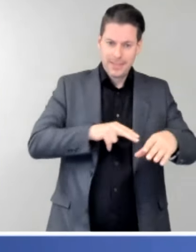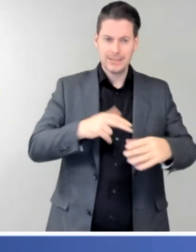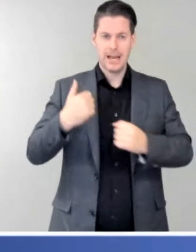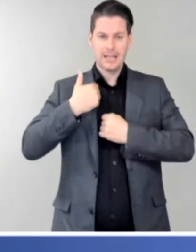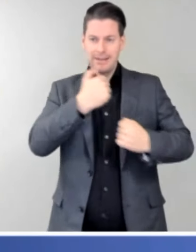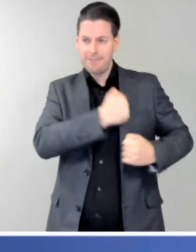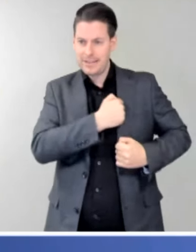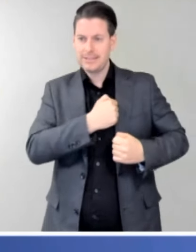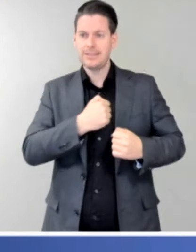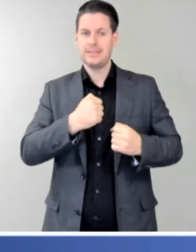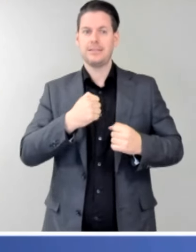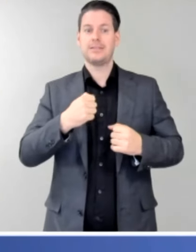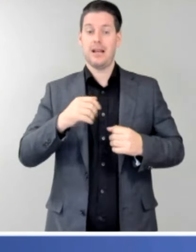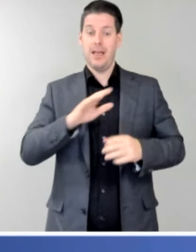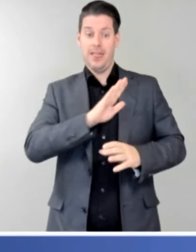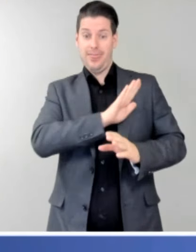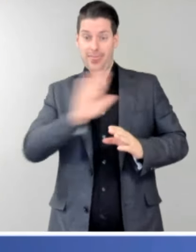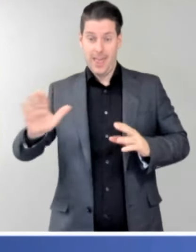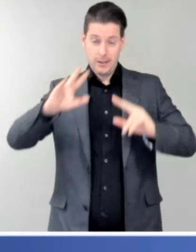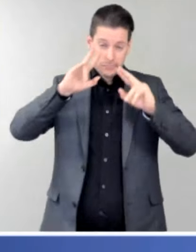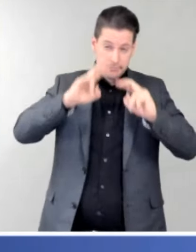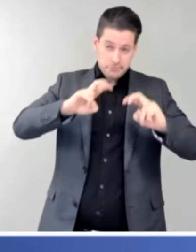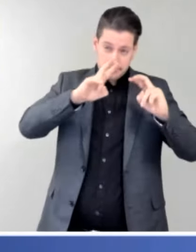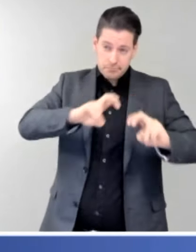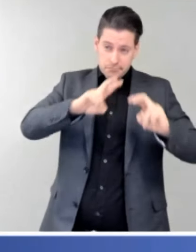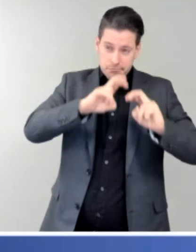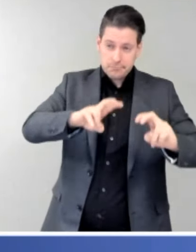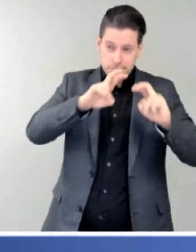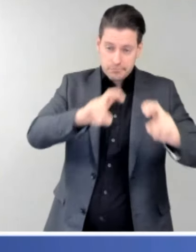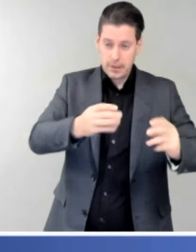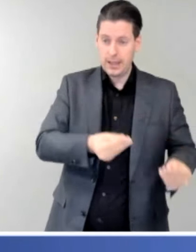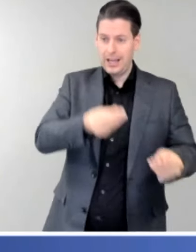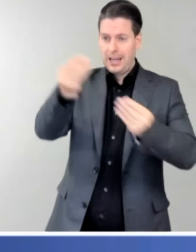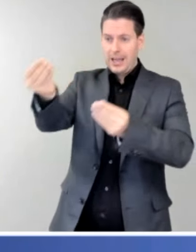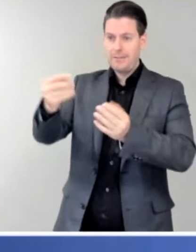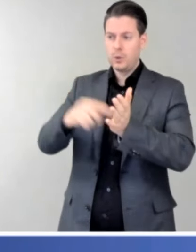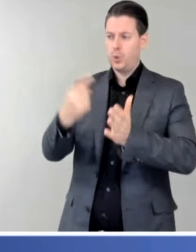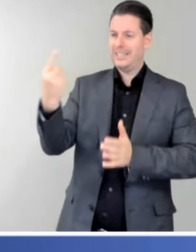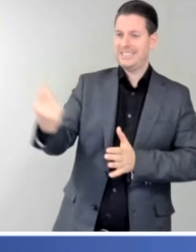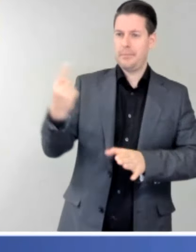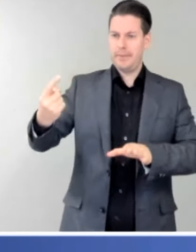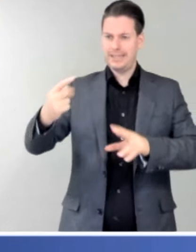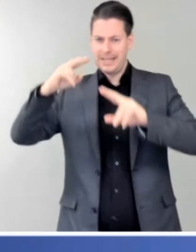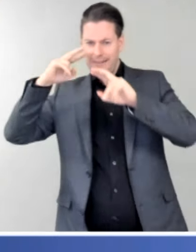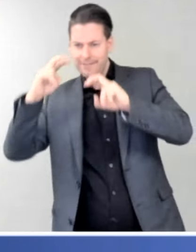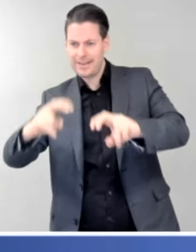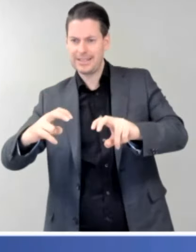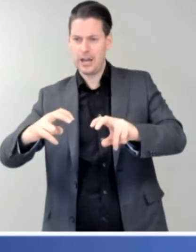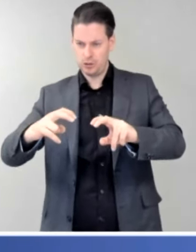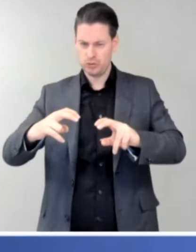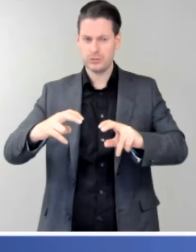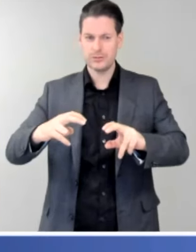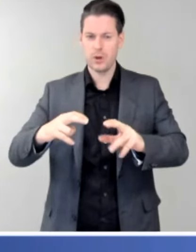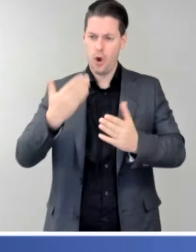and painstaking work supported that independent investigation through the MH17 Joint Investigation Team.